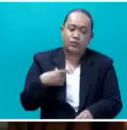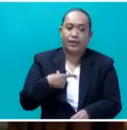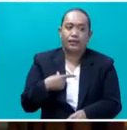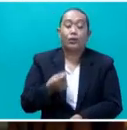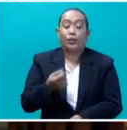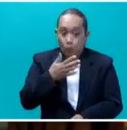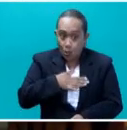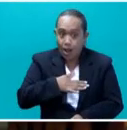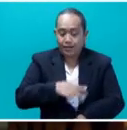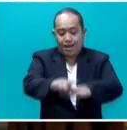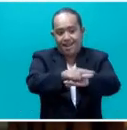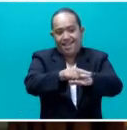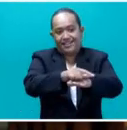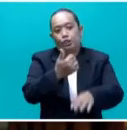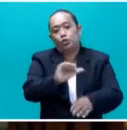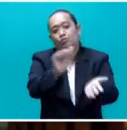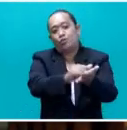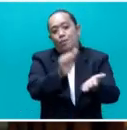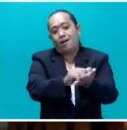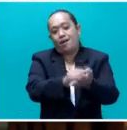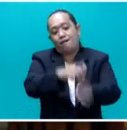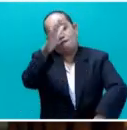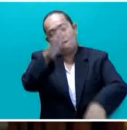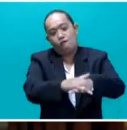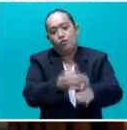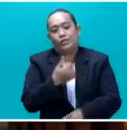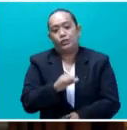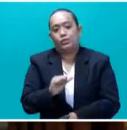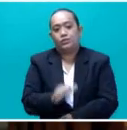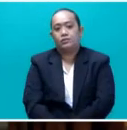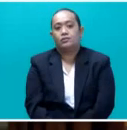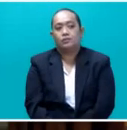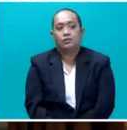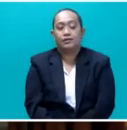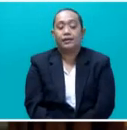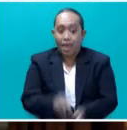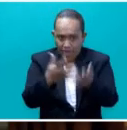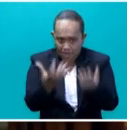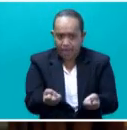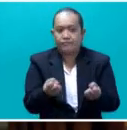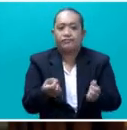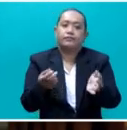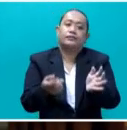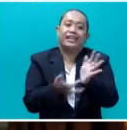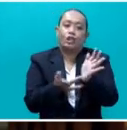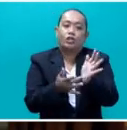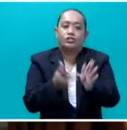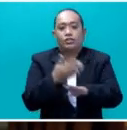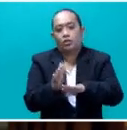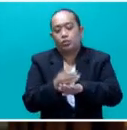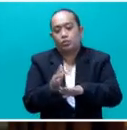land should be utilized to its maximum, and that can be done now with new technologies that we have and